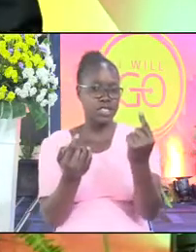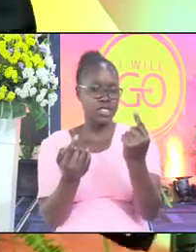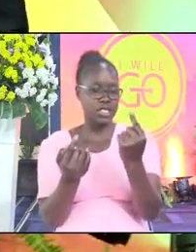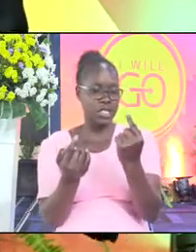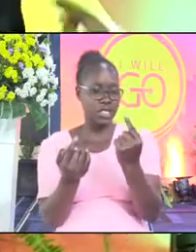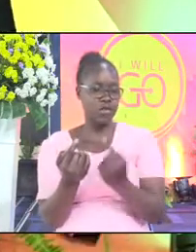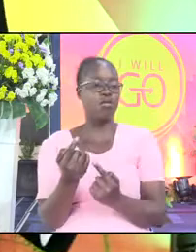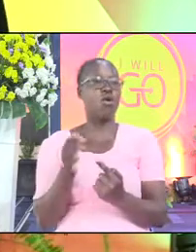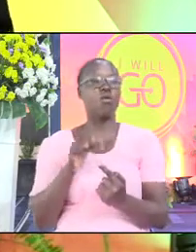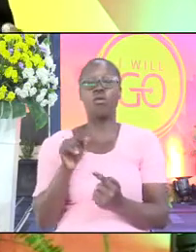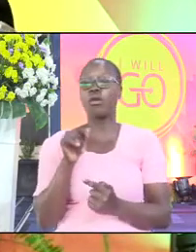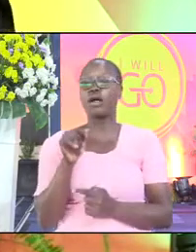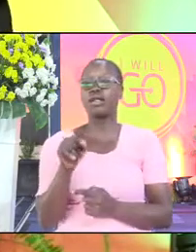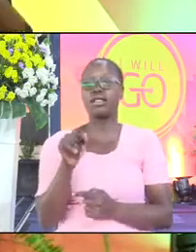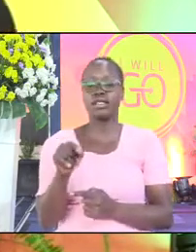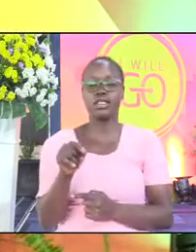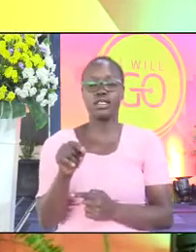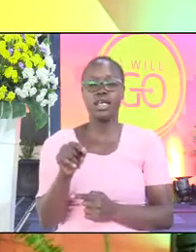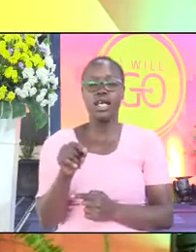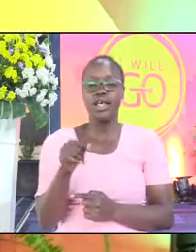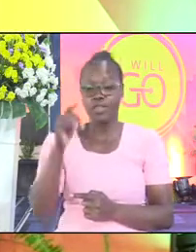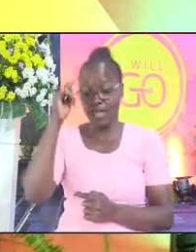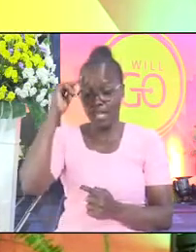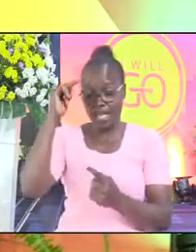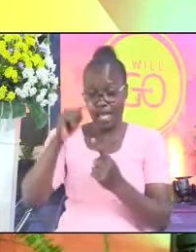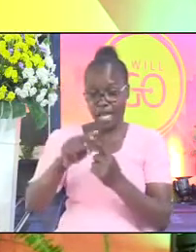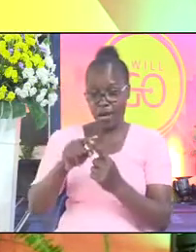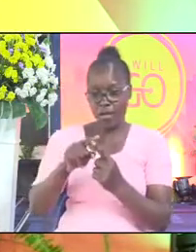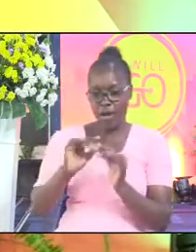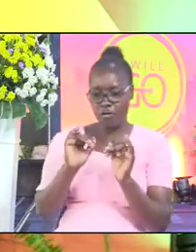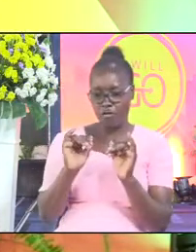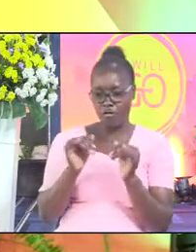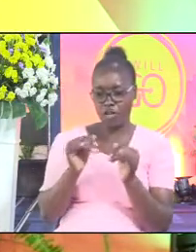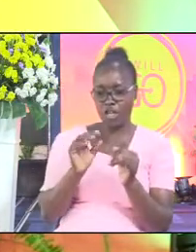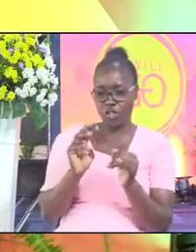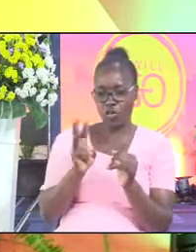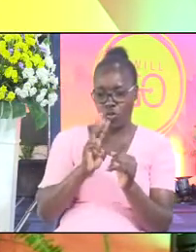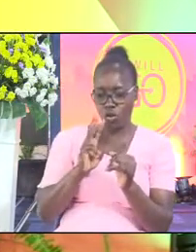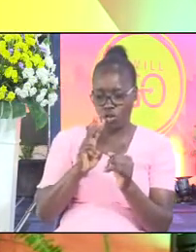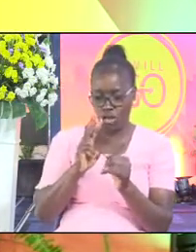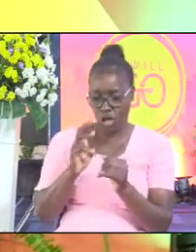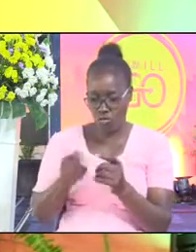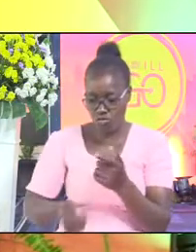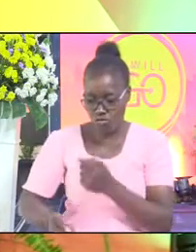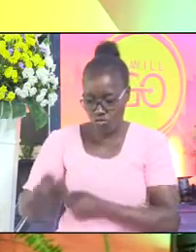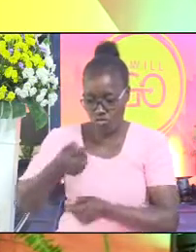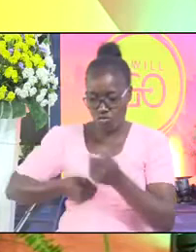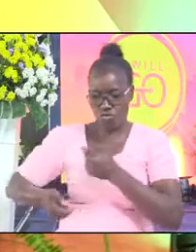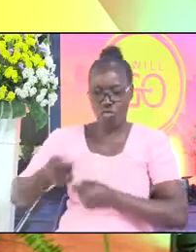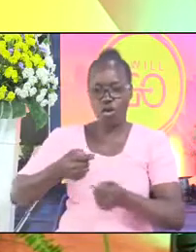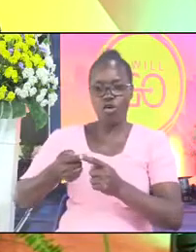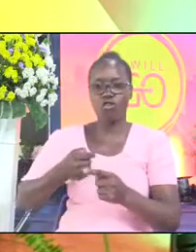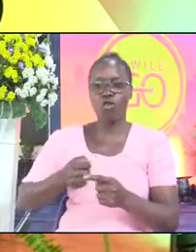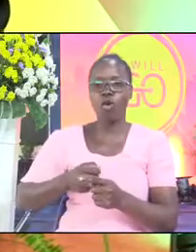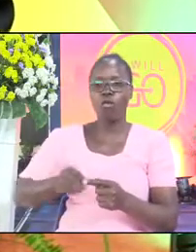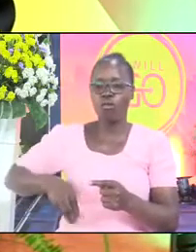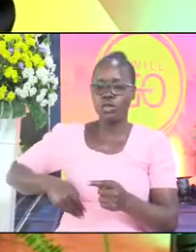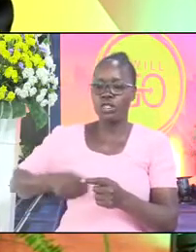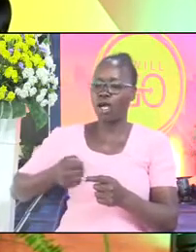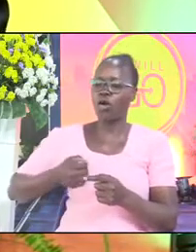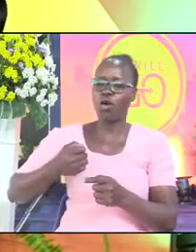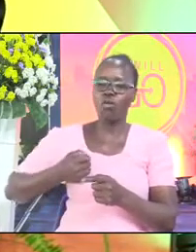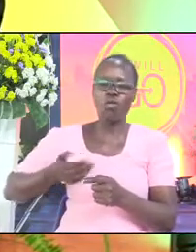The Samaritan woman came to draw fresh water from Jacob's old